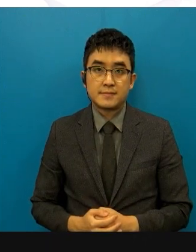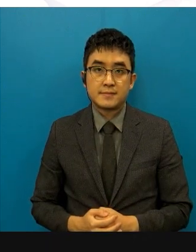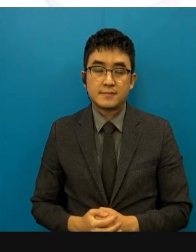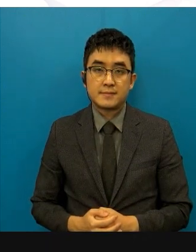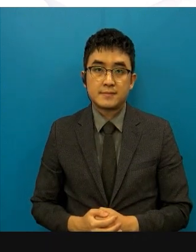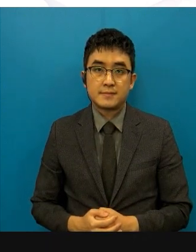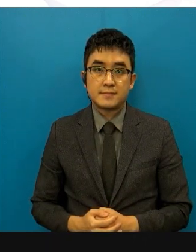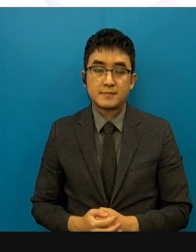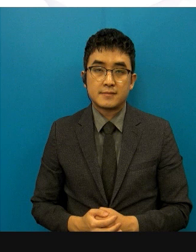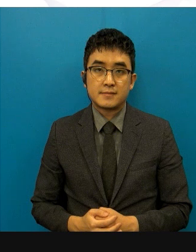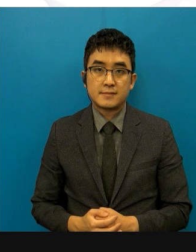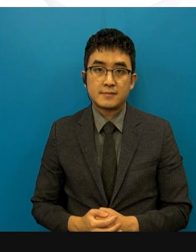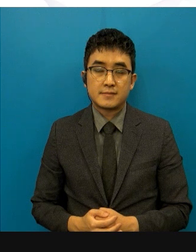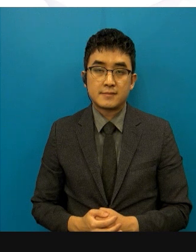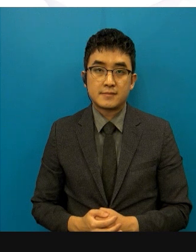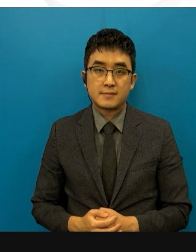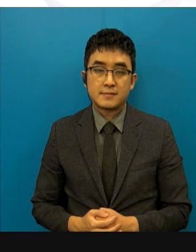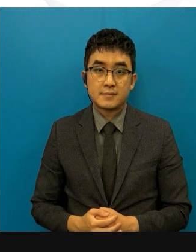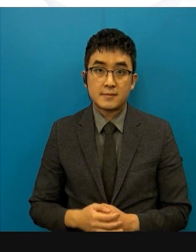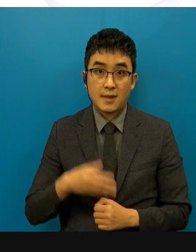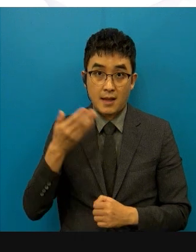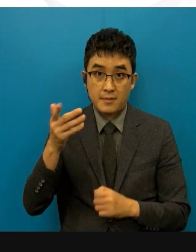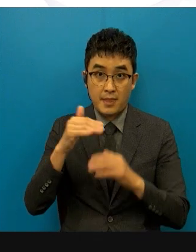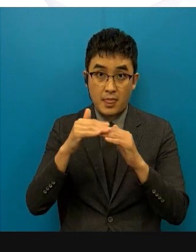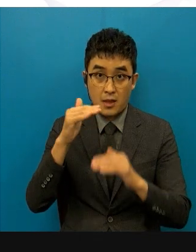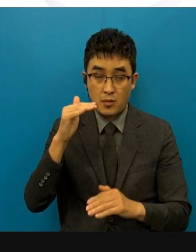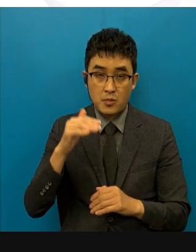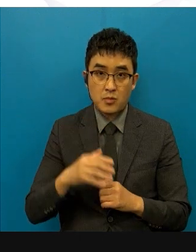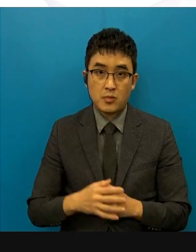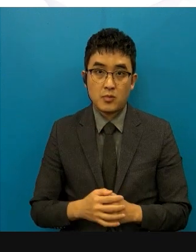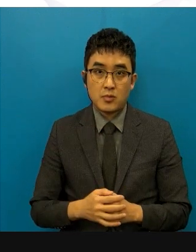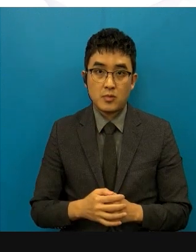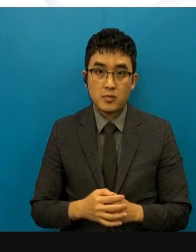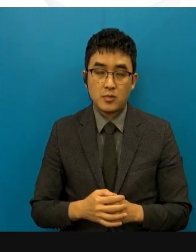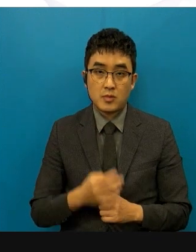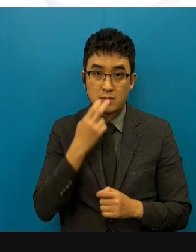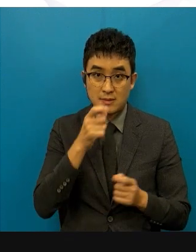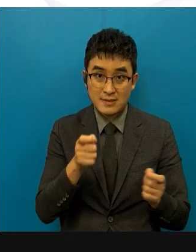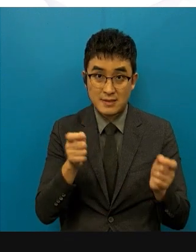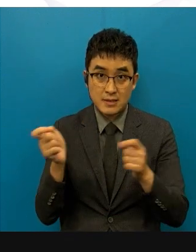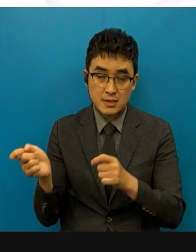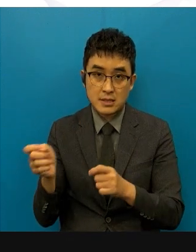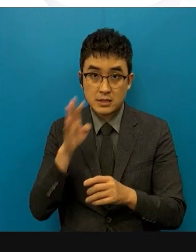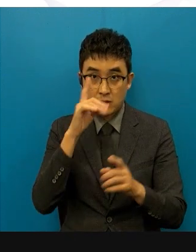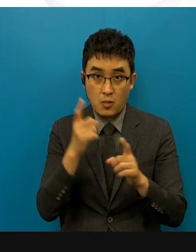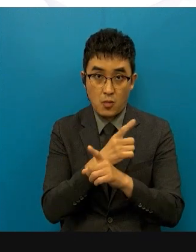decision-making and hospice care at the end of life and this debate.